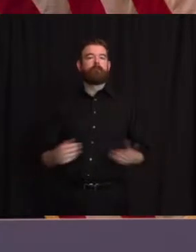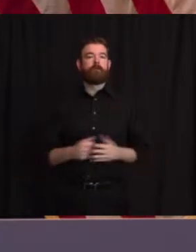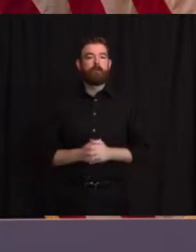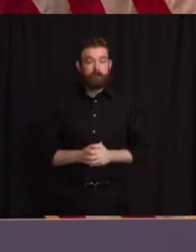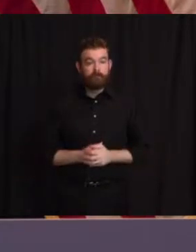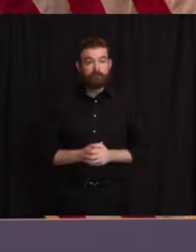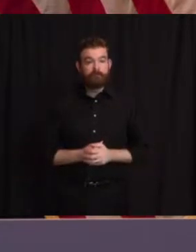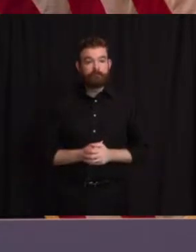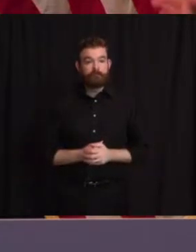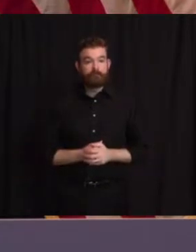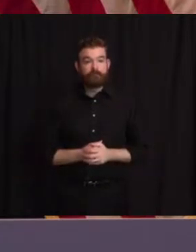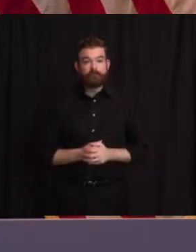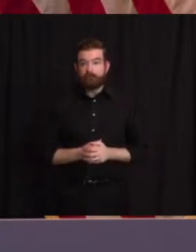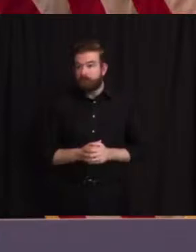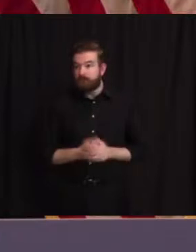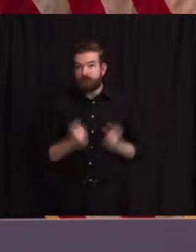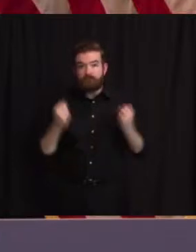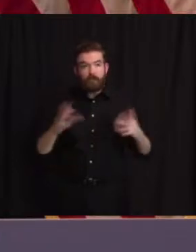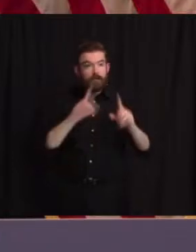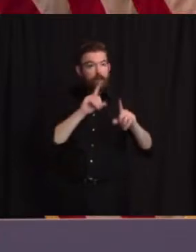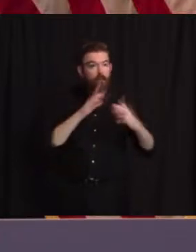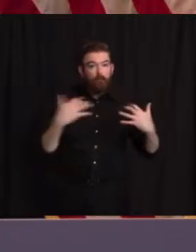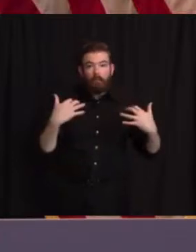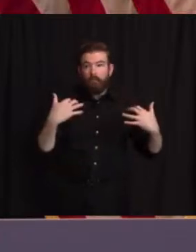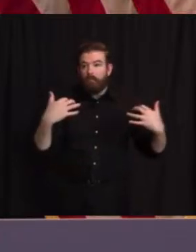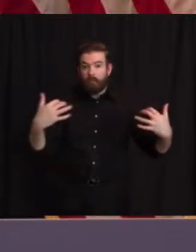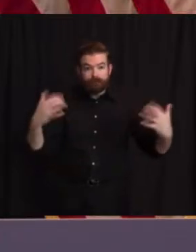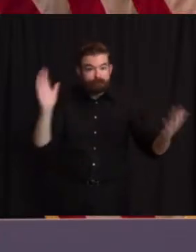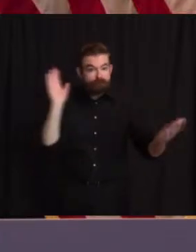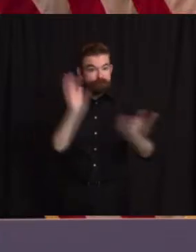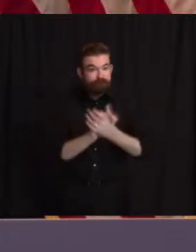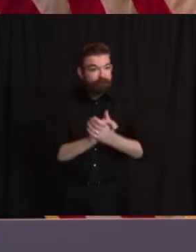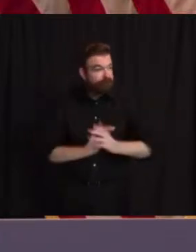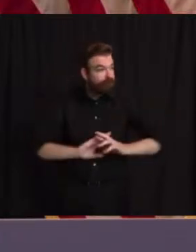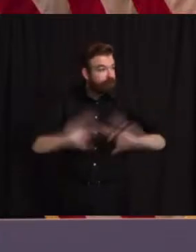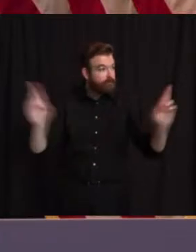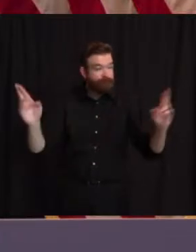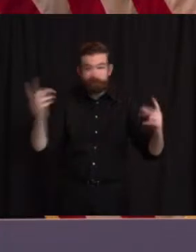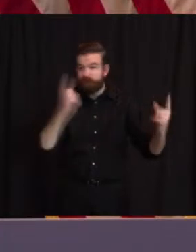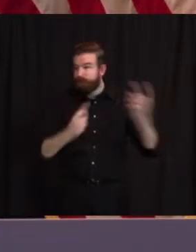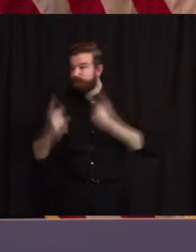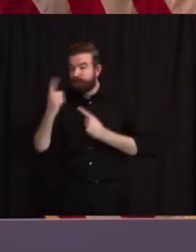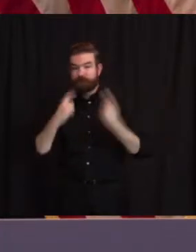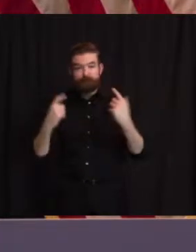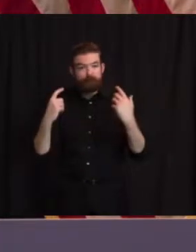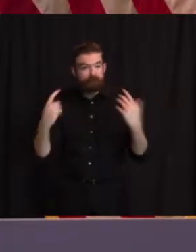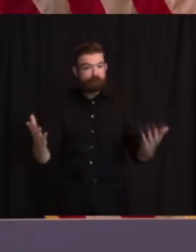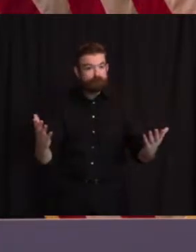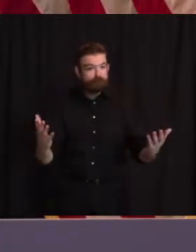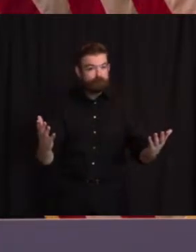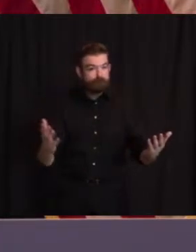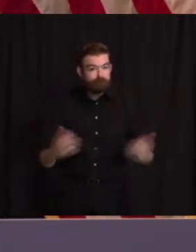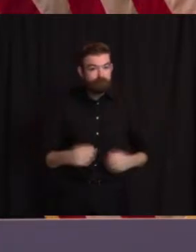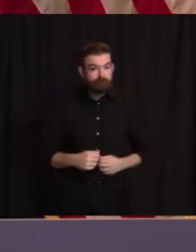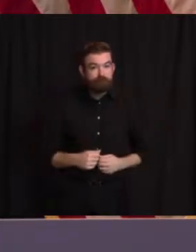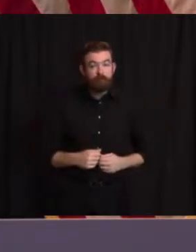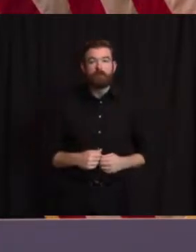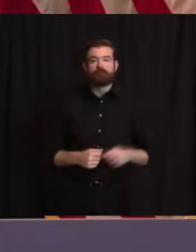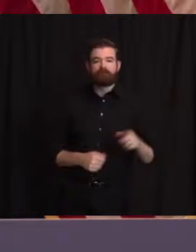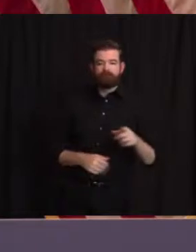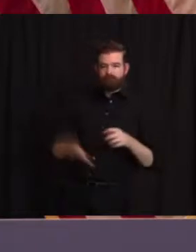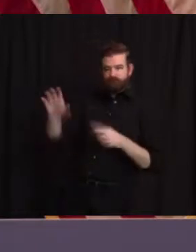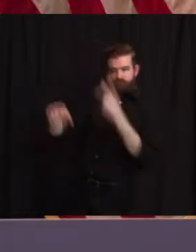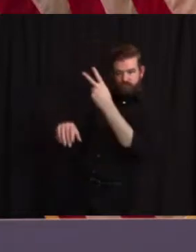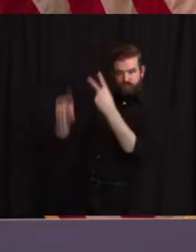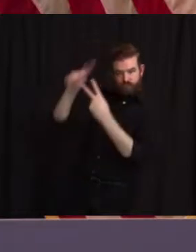want to get away here. Please. Good afternoon, everybody. Governor, two quick questions. Could you explain what a furlough